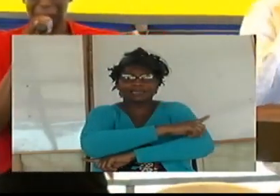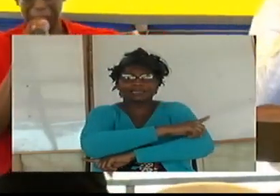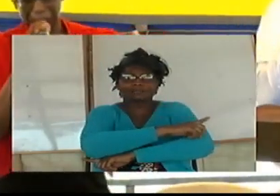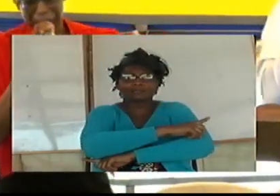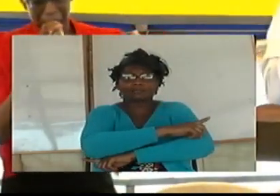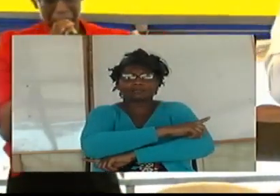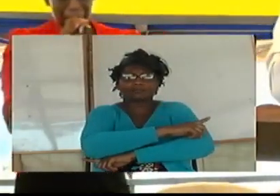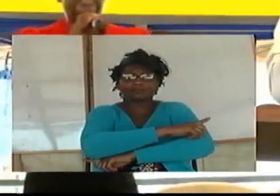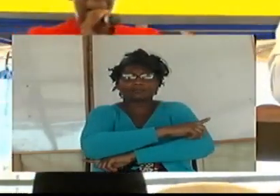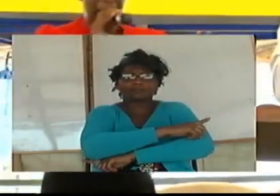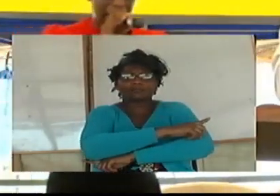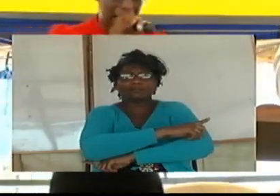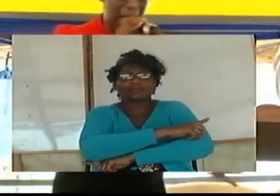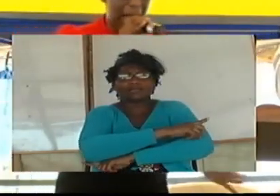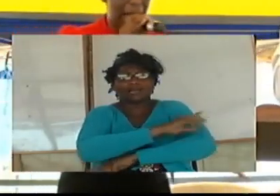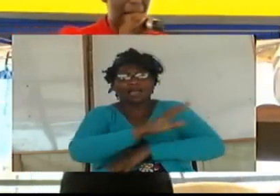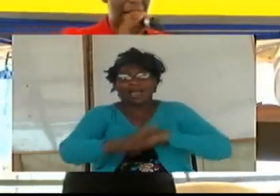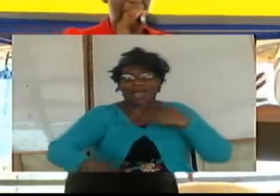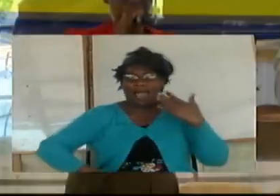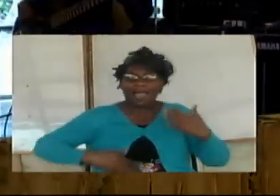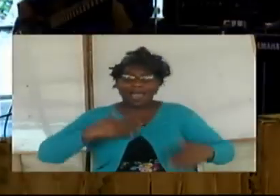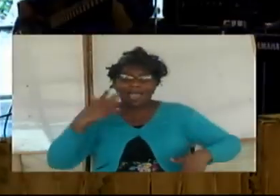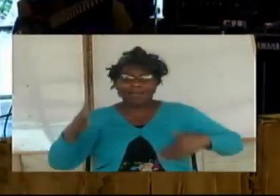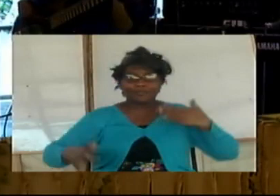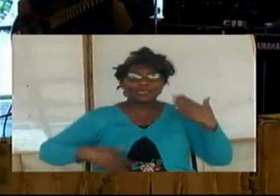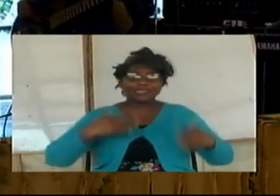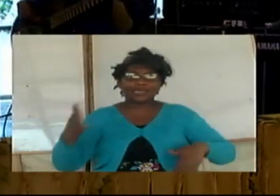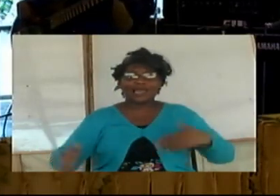Hallelujah. Come on, that's the hope of the church. Happy